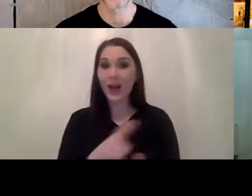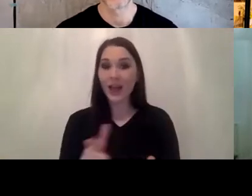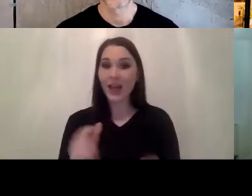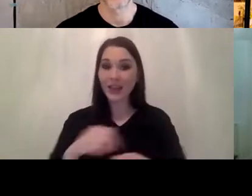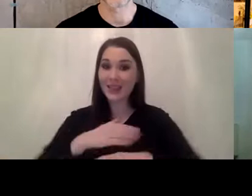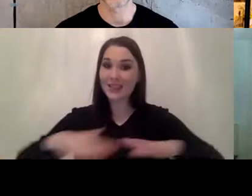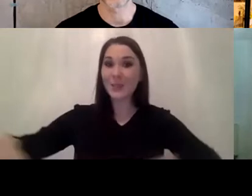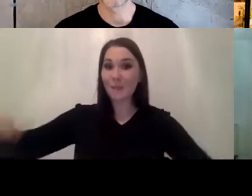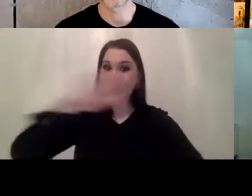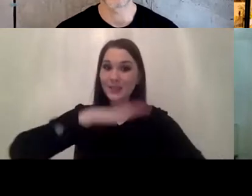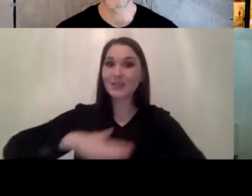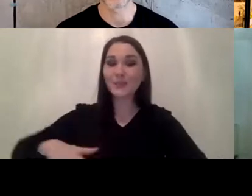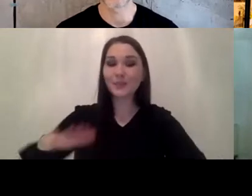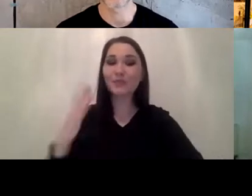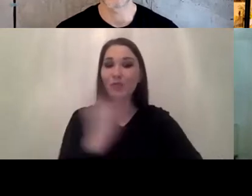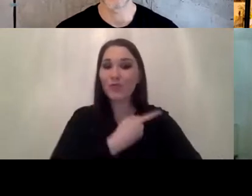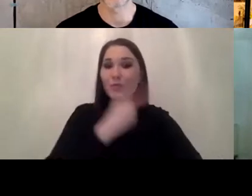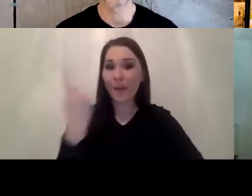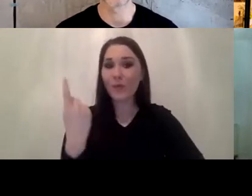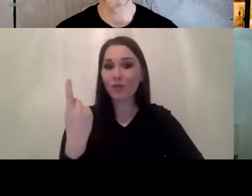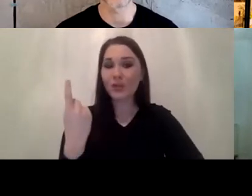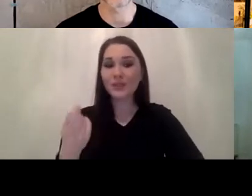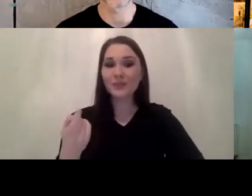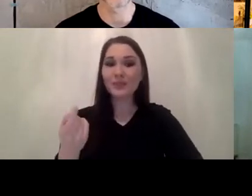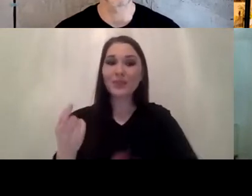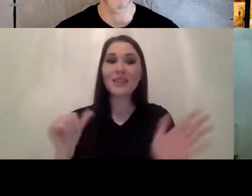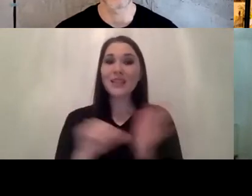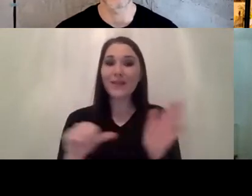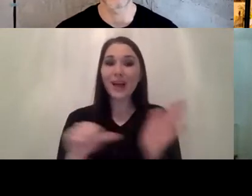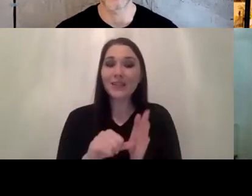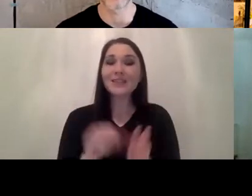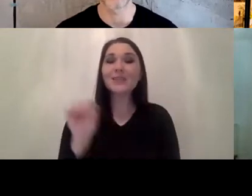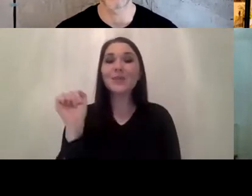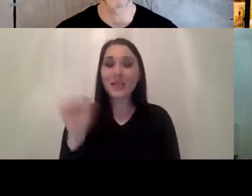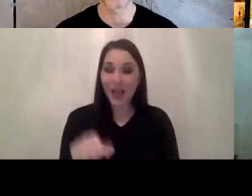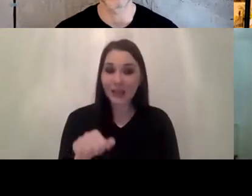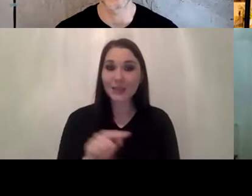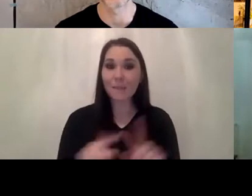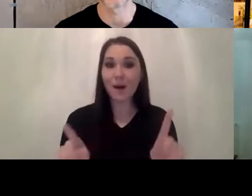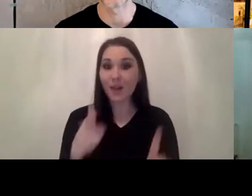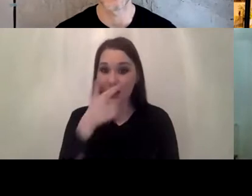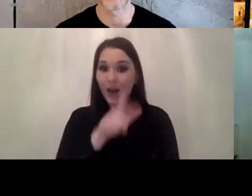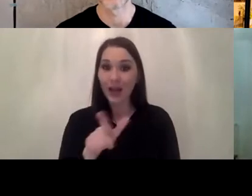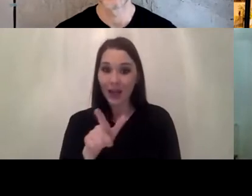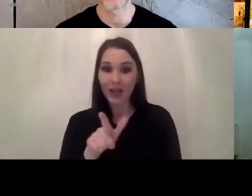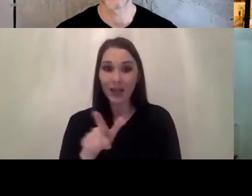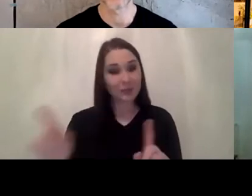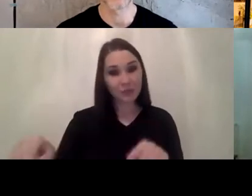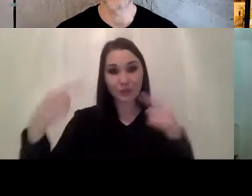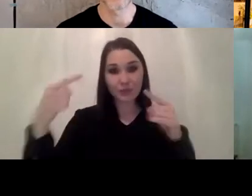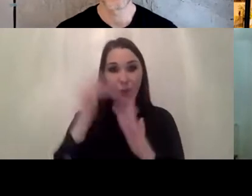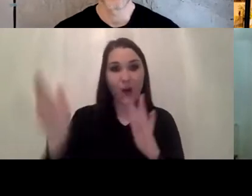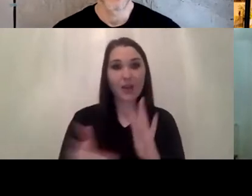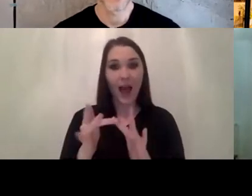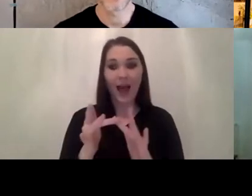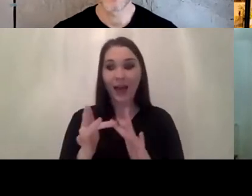there's focus on remembering just, even how difficult it is, that we are sort of very lucky that we're able to still work